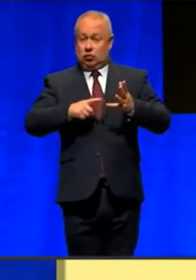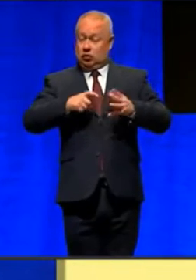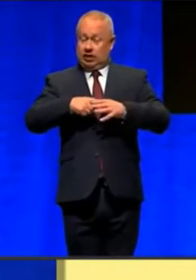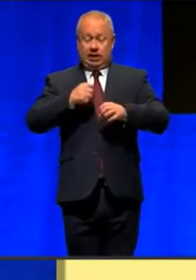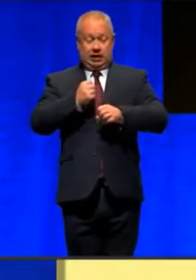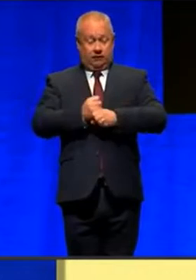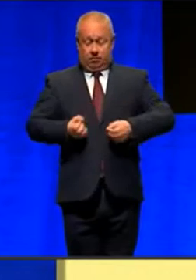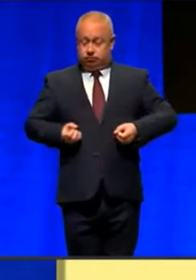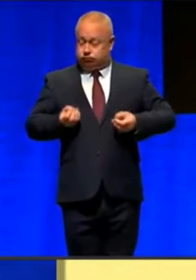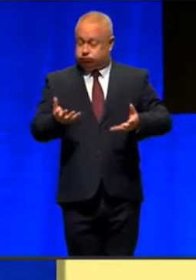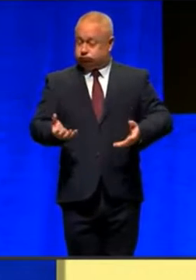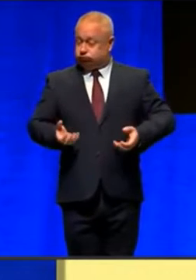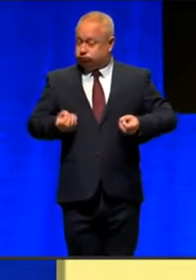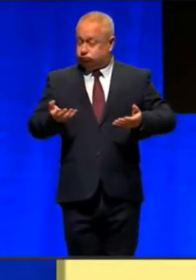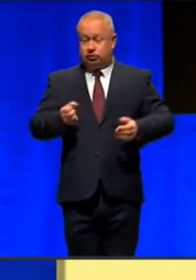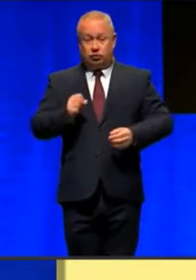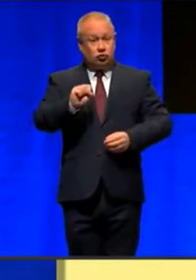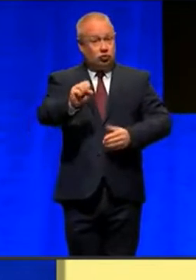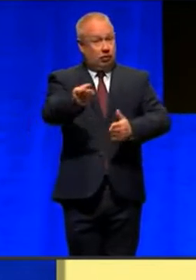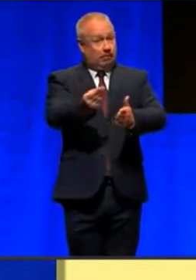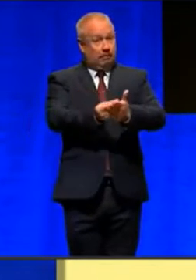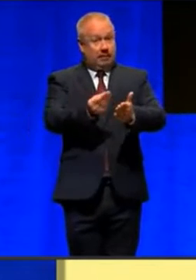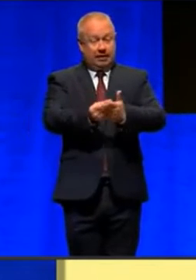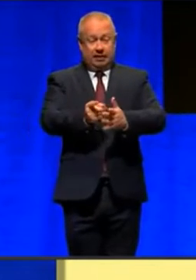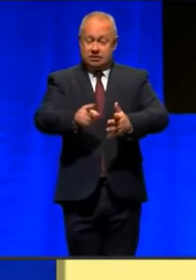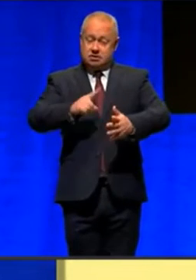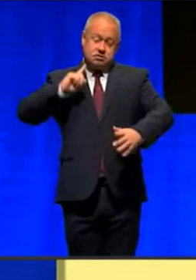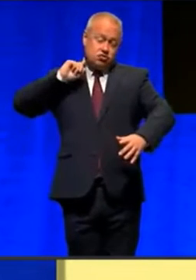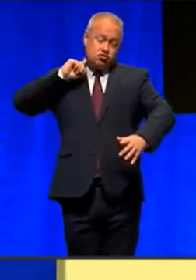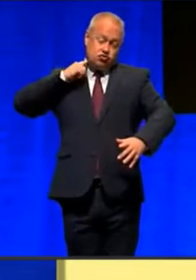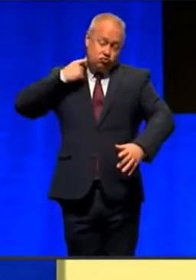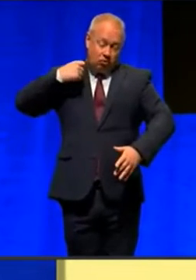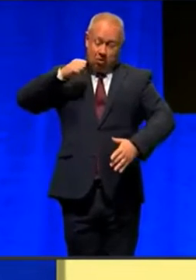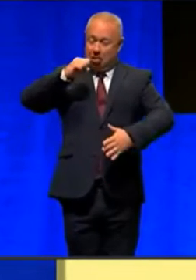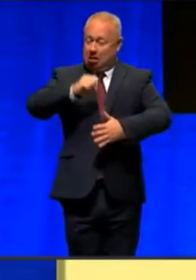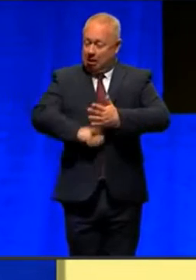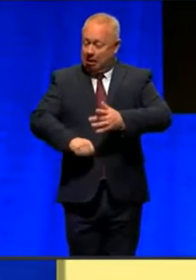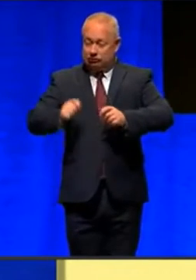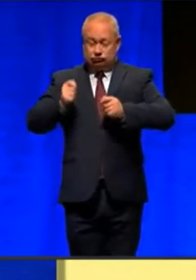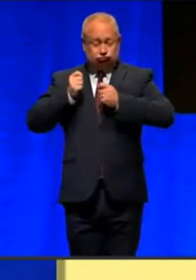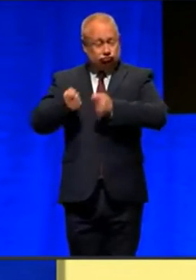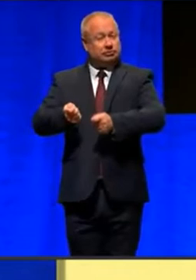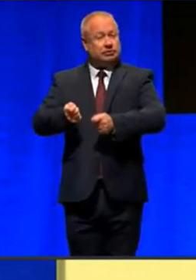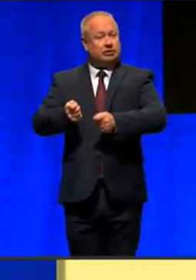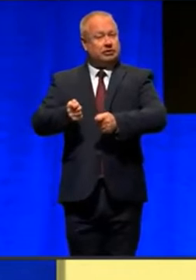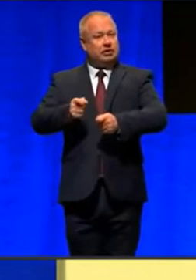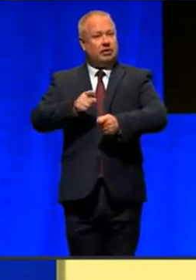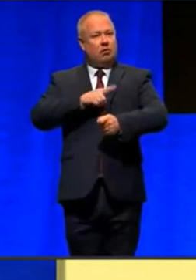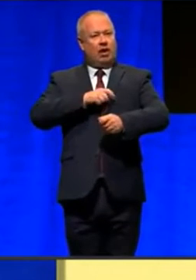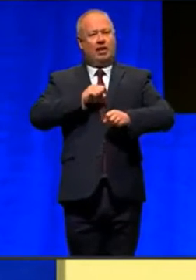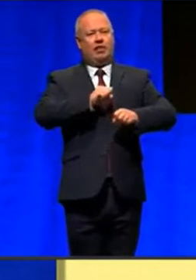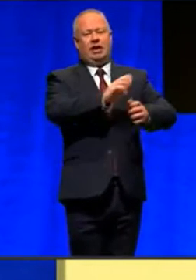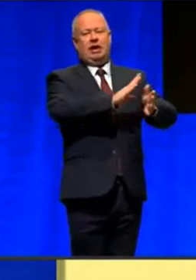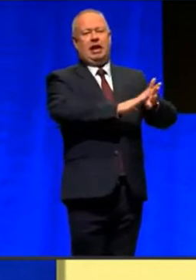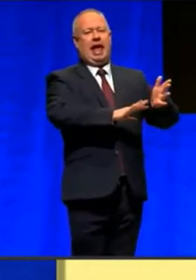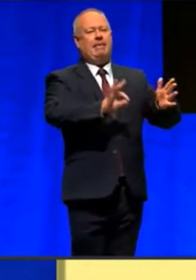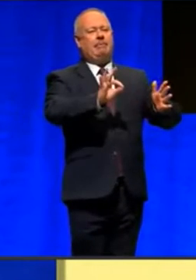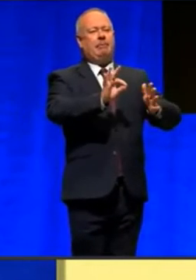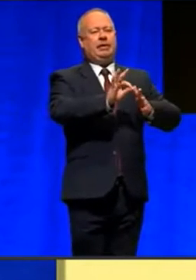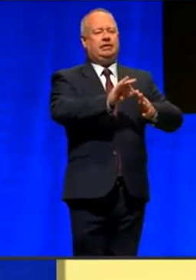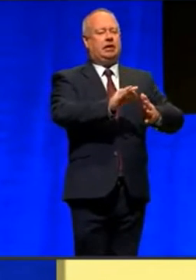sums of money, your money, on this brutal, degrading, inhumane treatment just to appease the backbenchers on the far